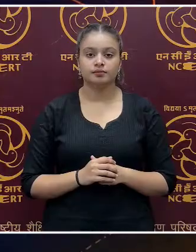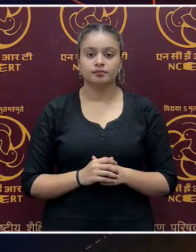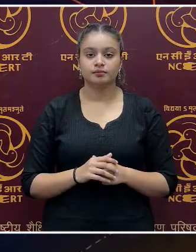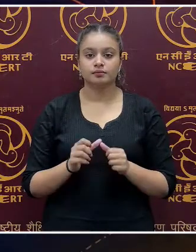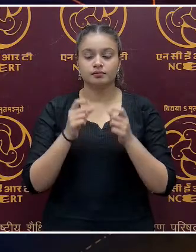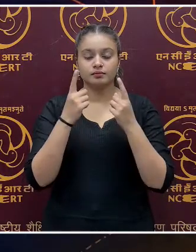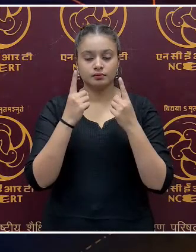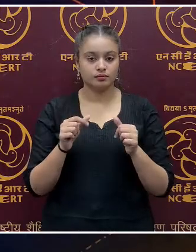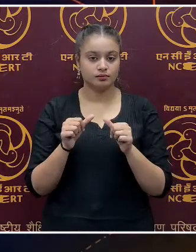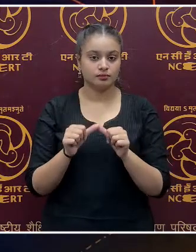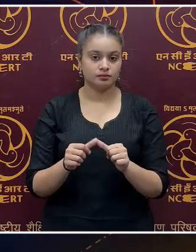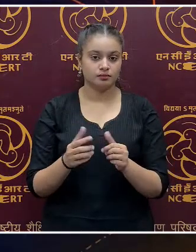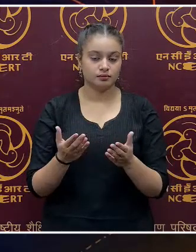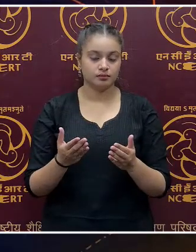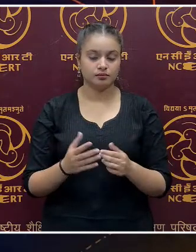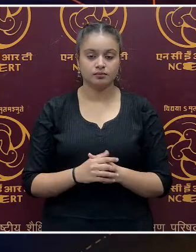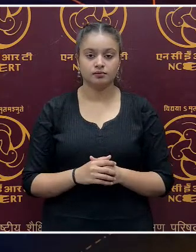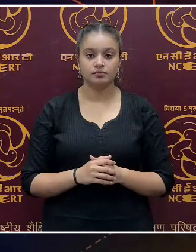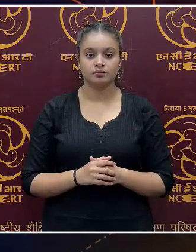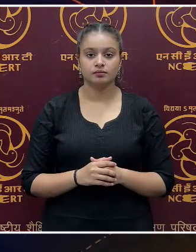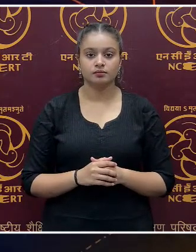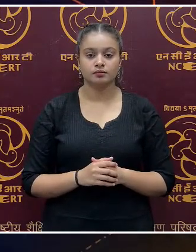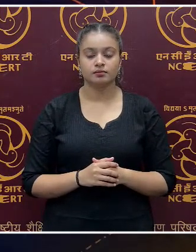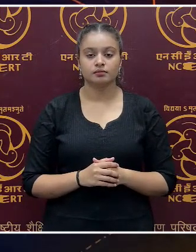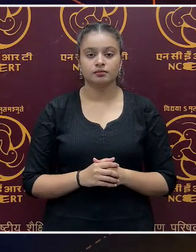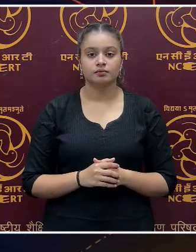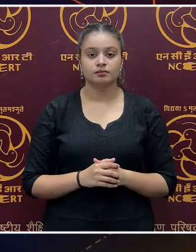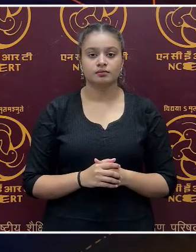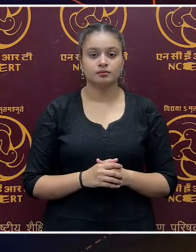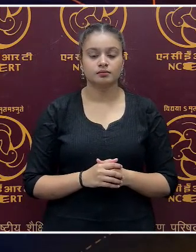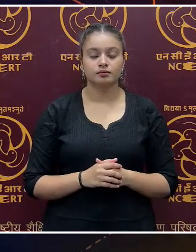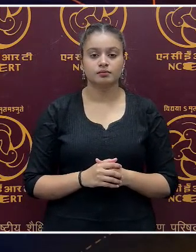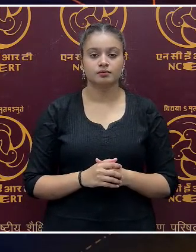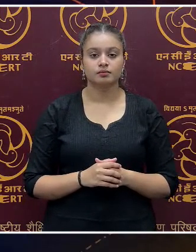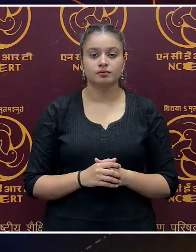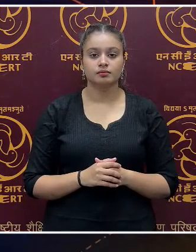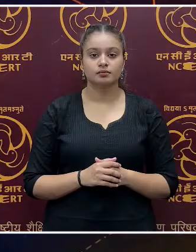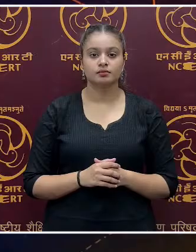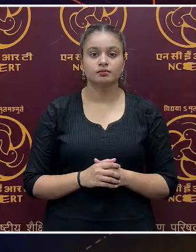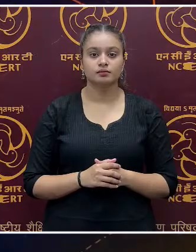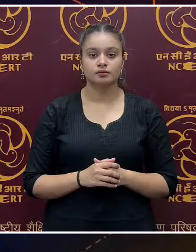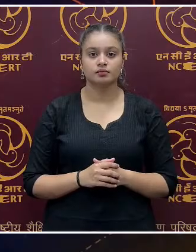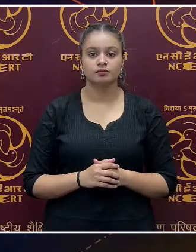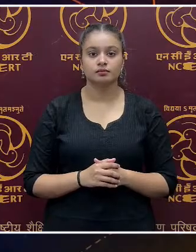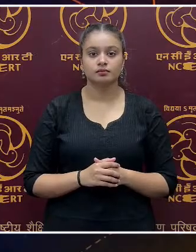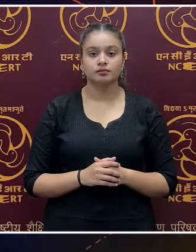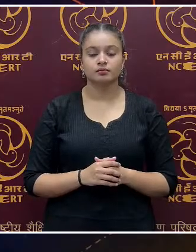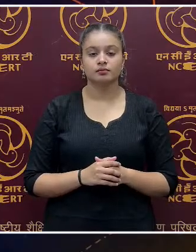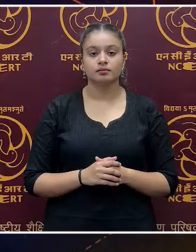the answer. I think here click the angle measure and try again.